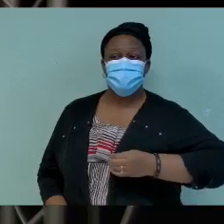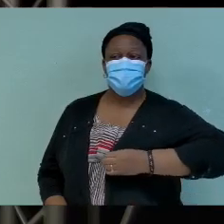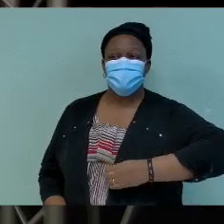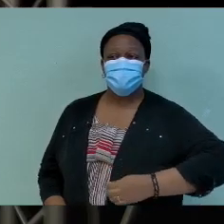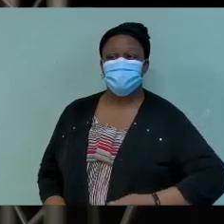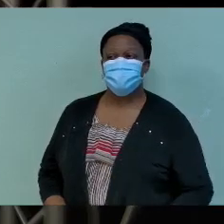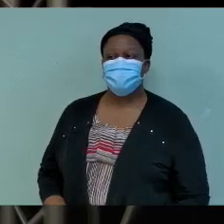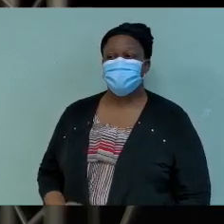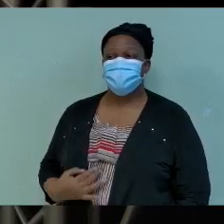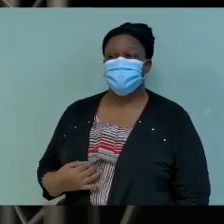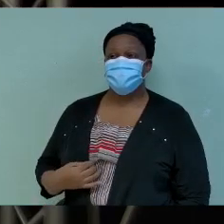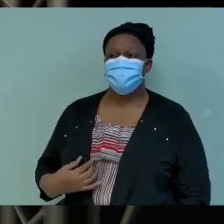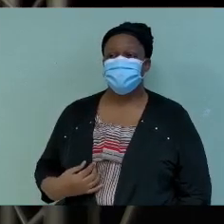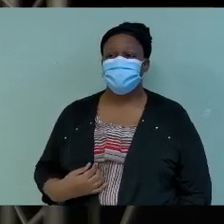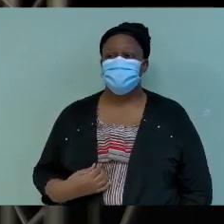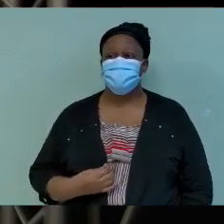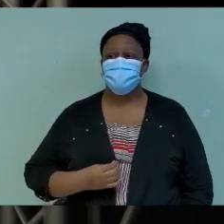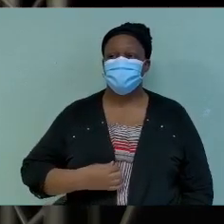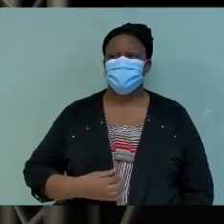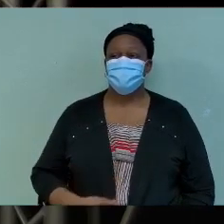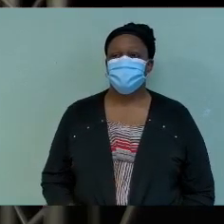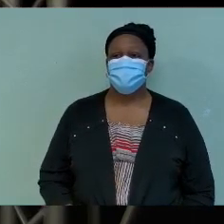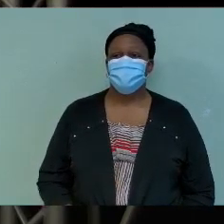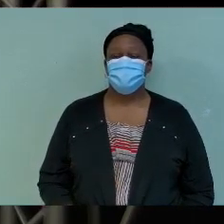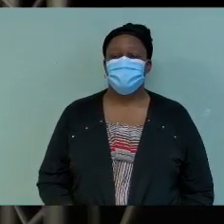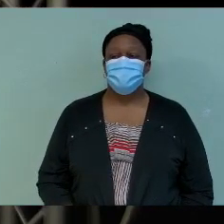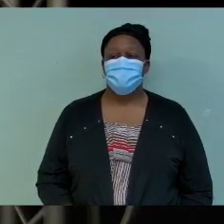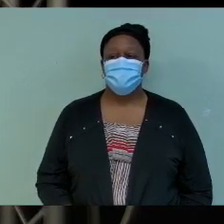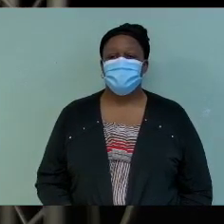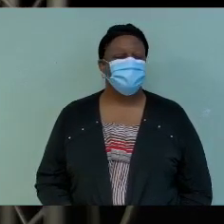SKN Newsline.